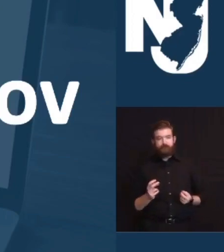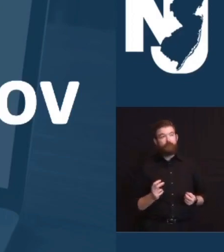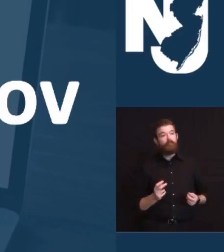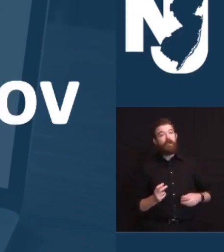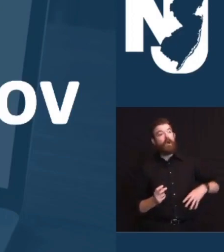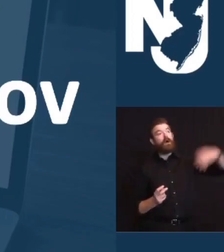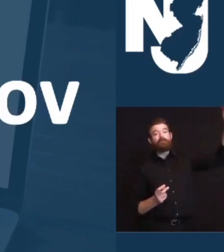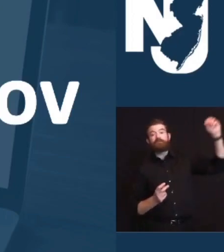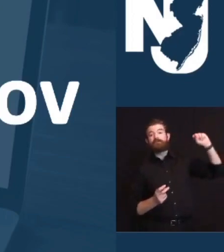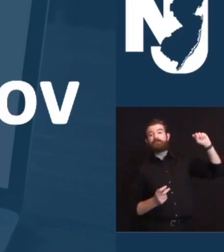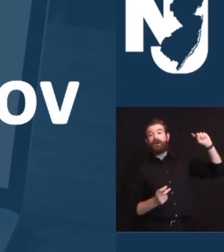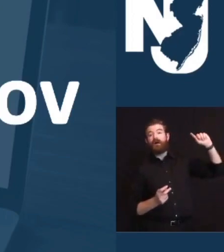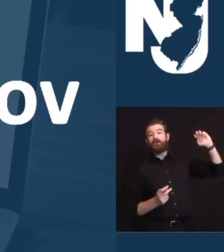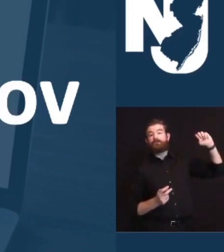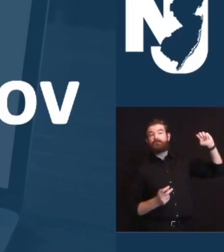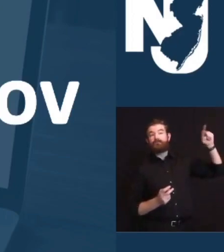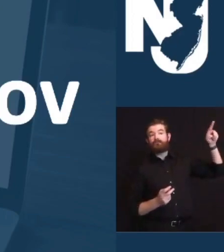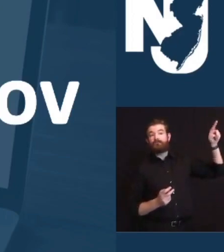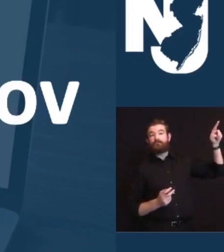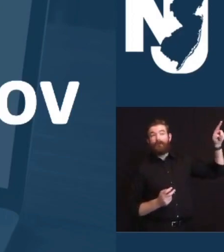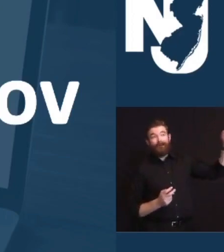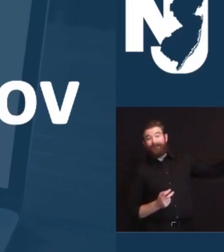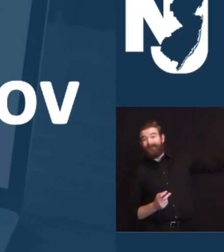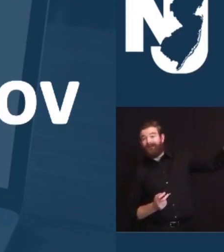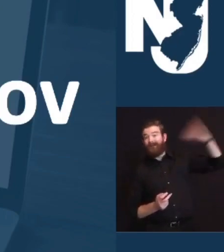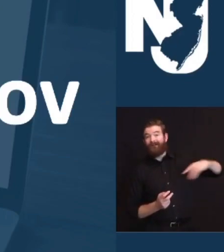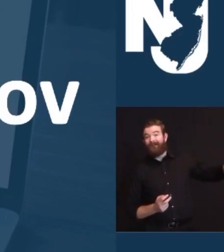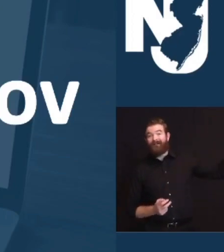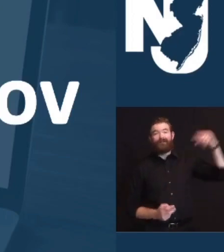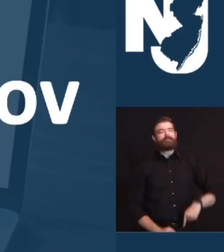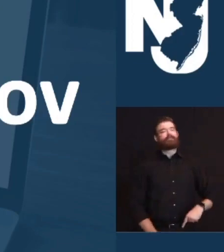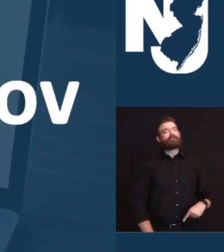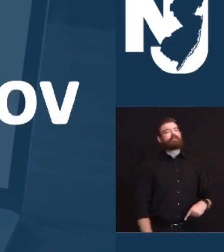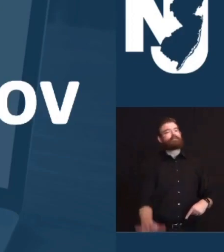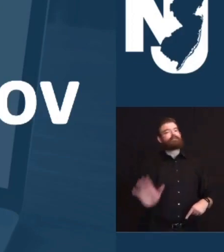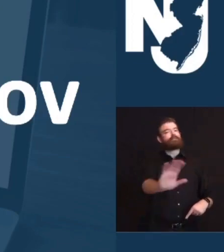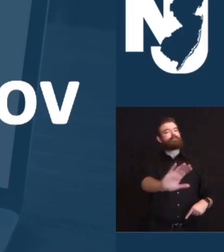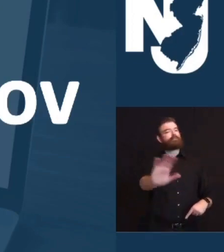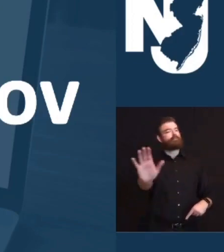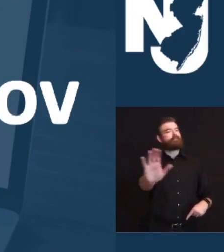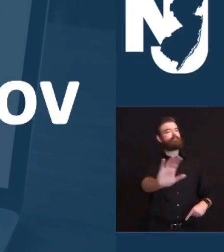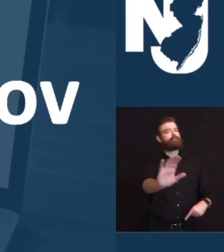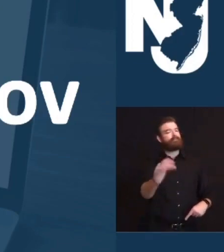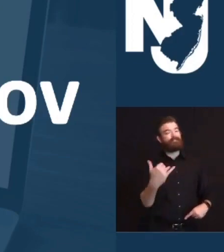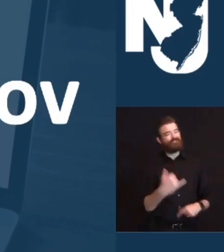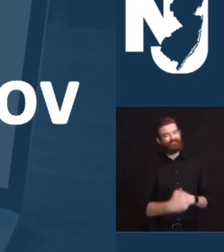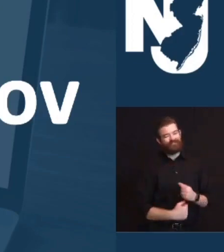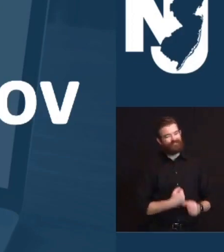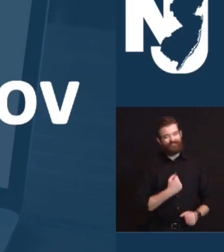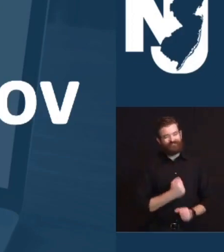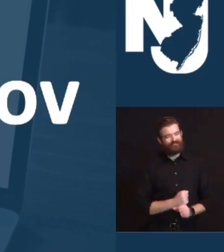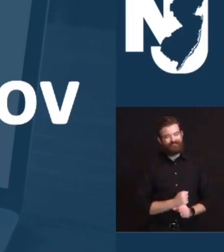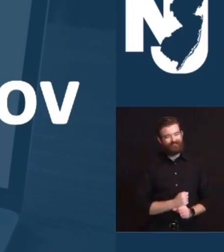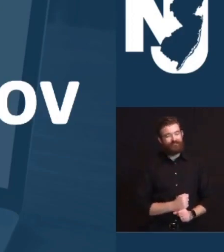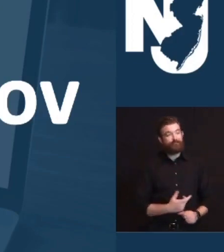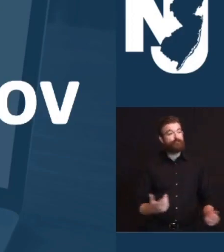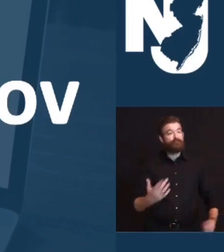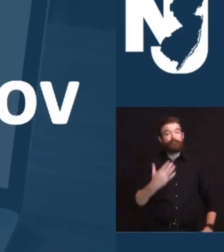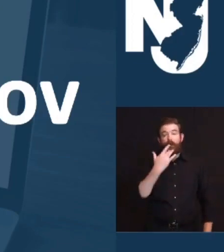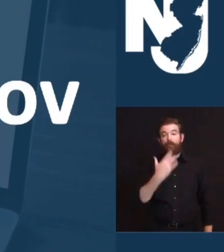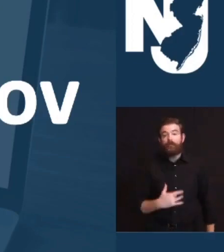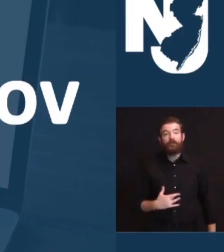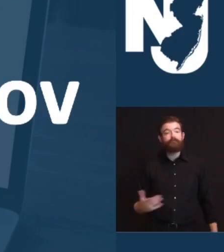Jersey. And whether it is Thanksgiving or a family birthday, or we had a discussion this morning about a baby